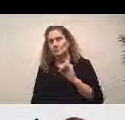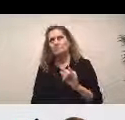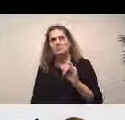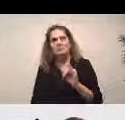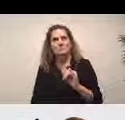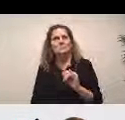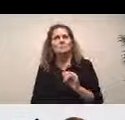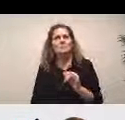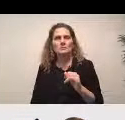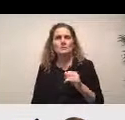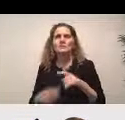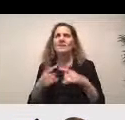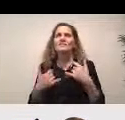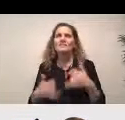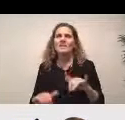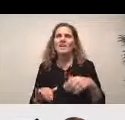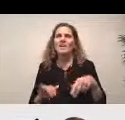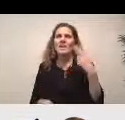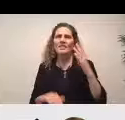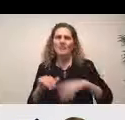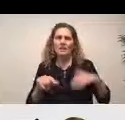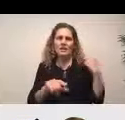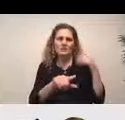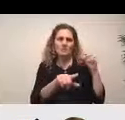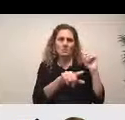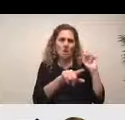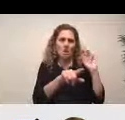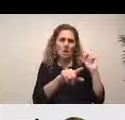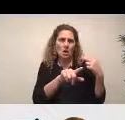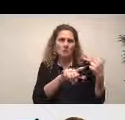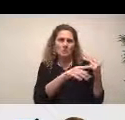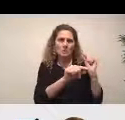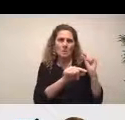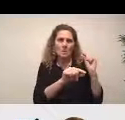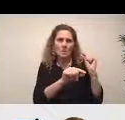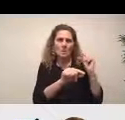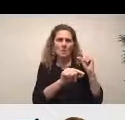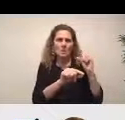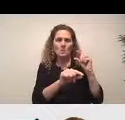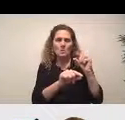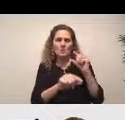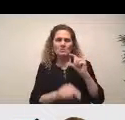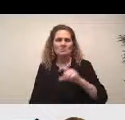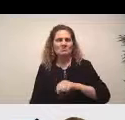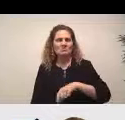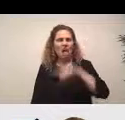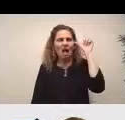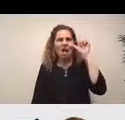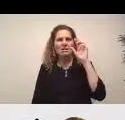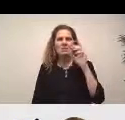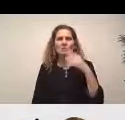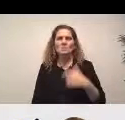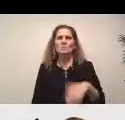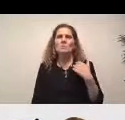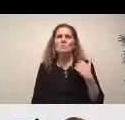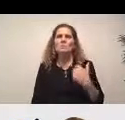in the months of August and September when we were at some of our lowest marks. The death data reflects